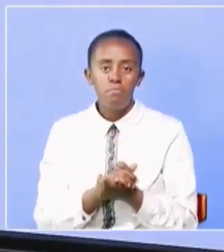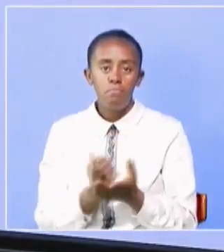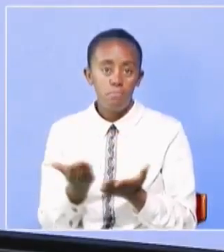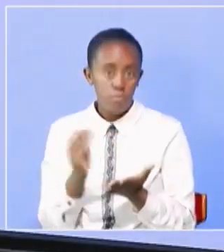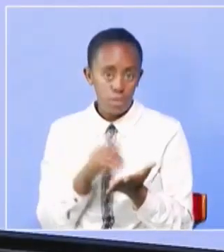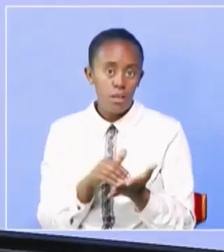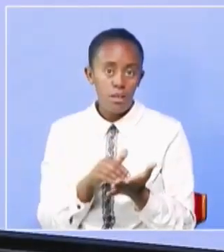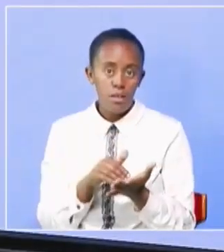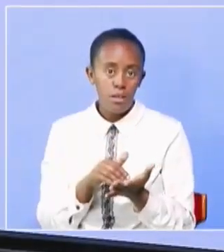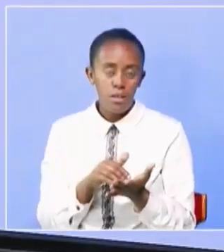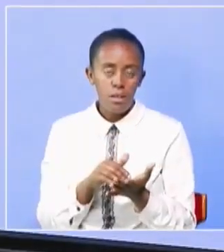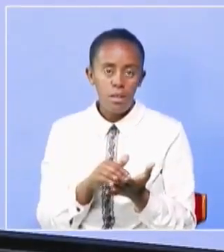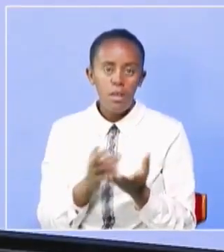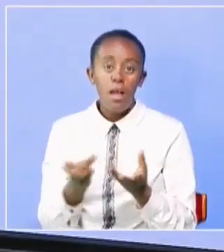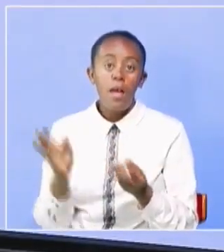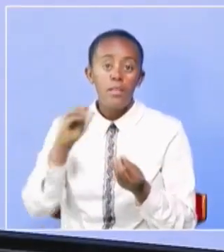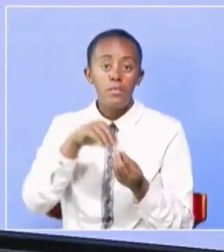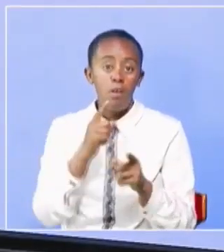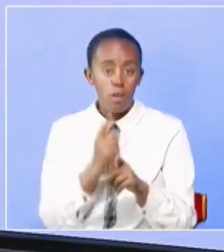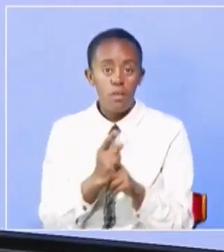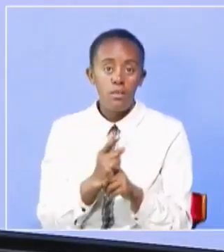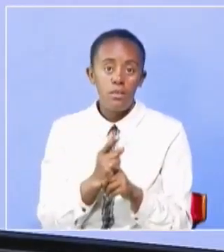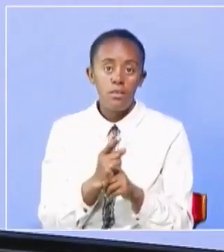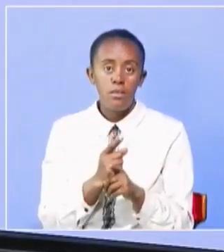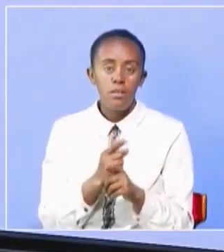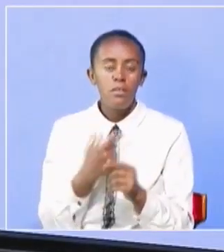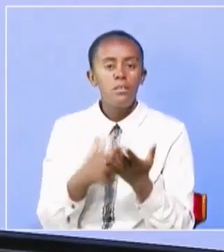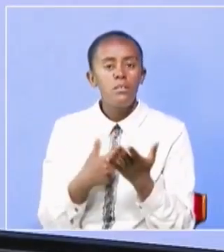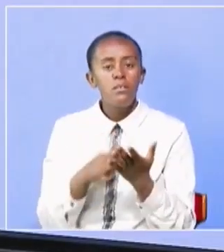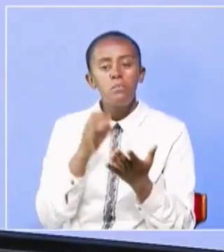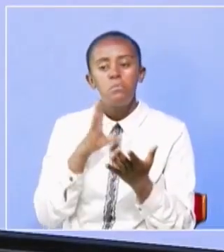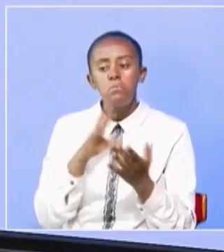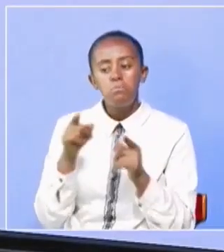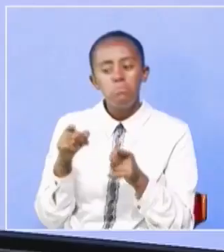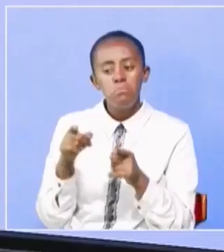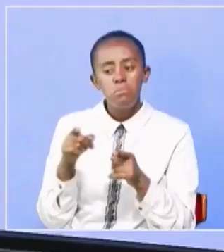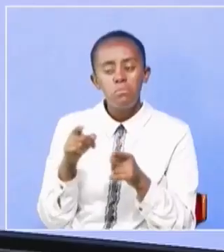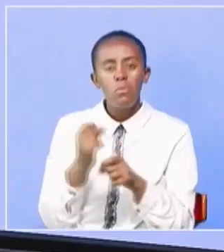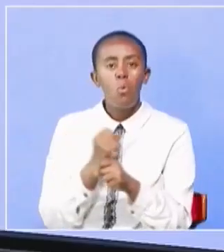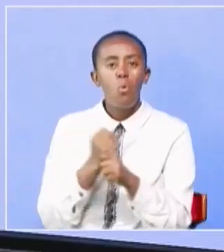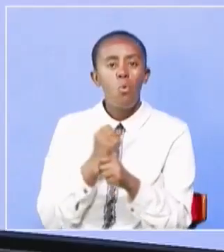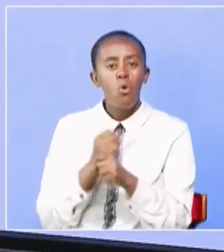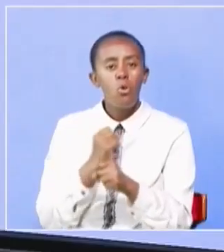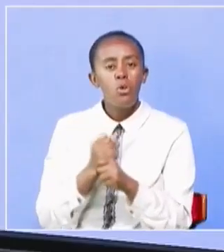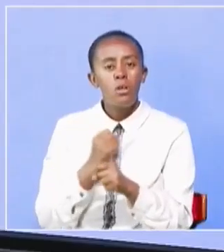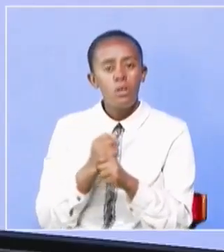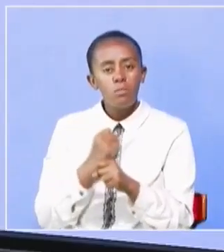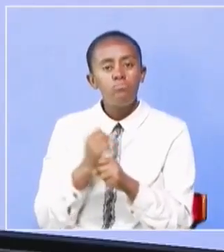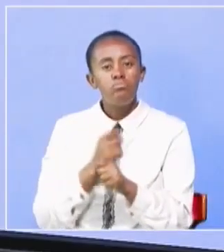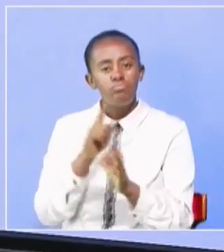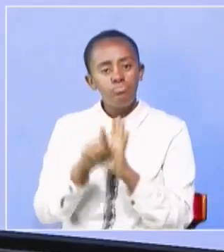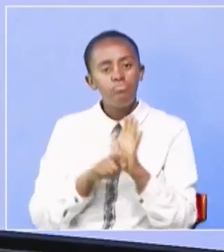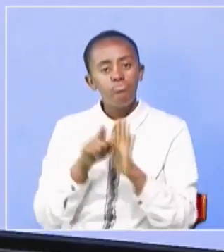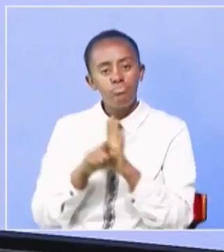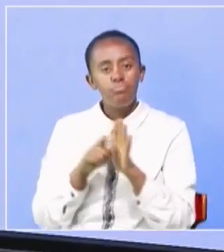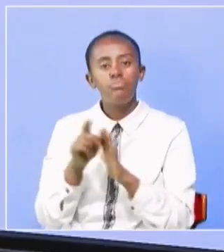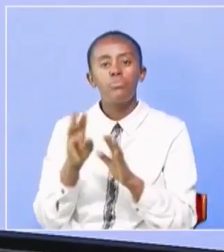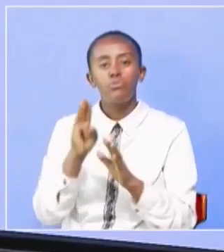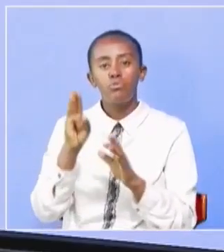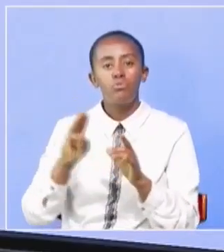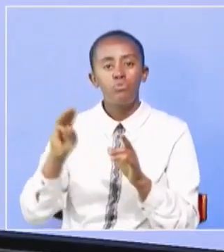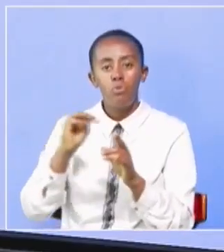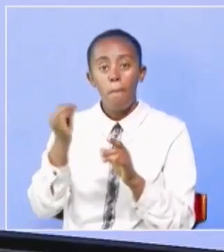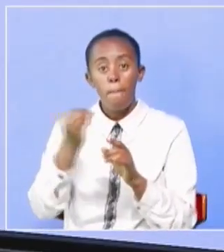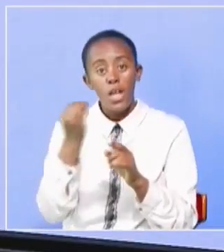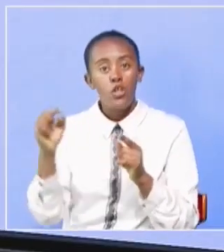Again, extra, right? This person has a working hours from Monday to Friday or